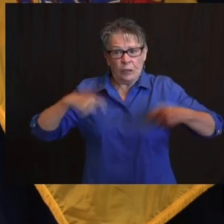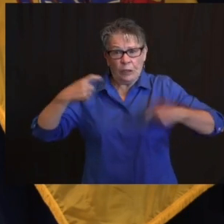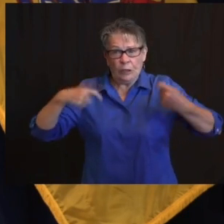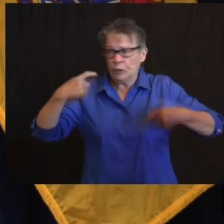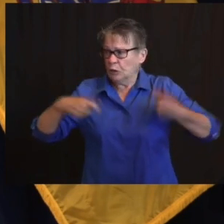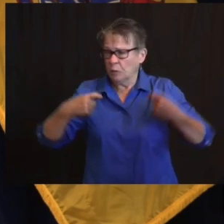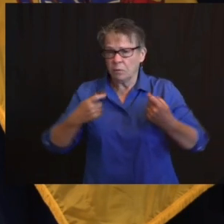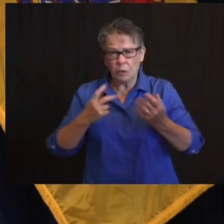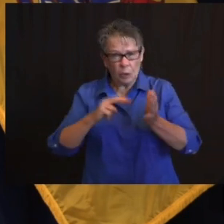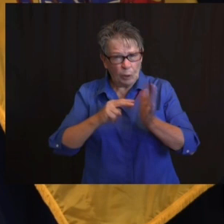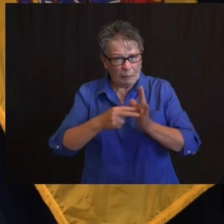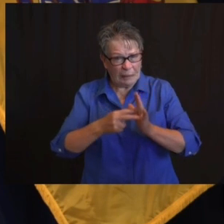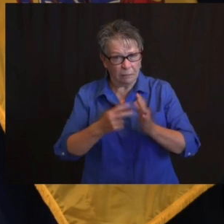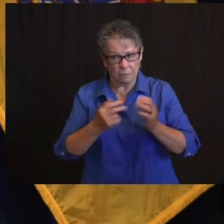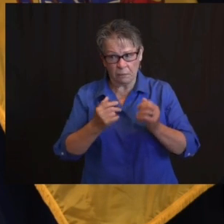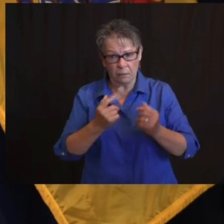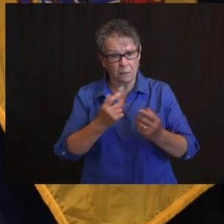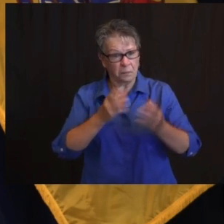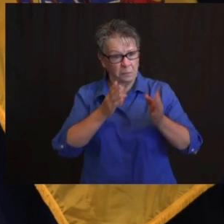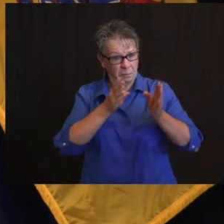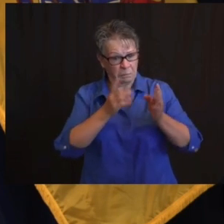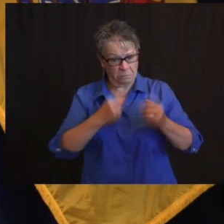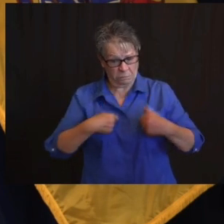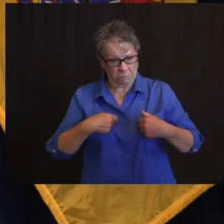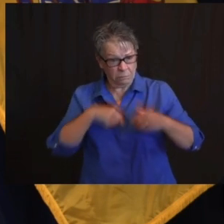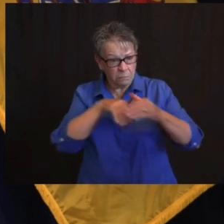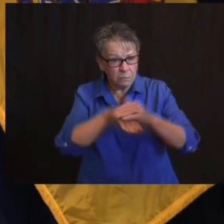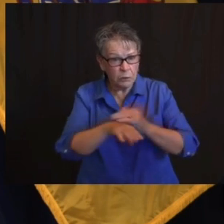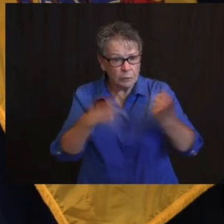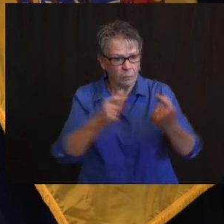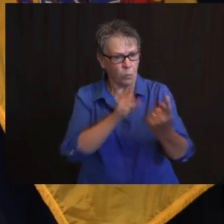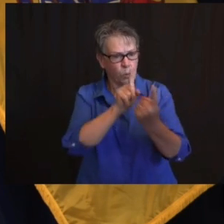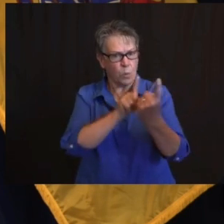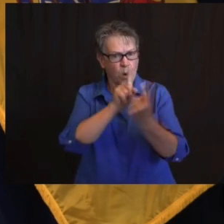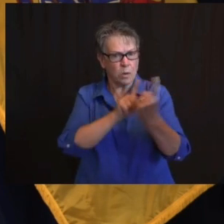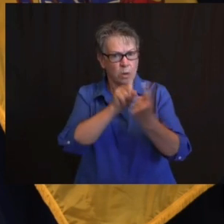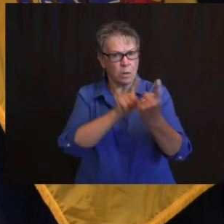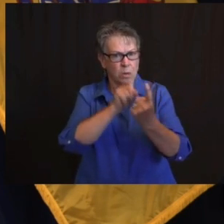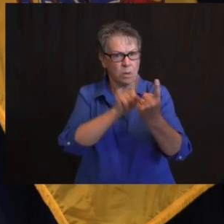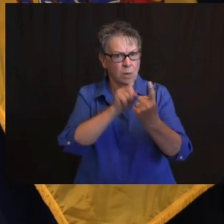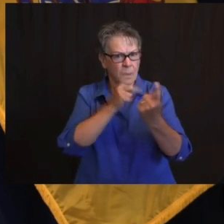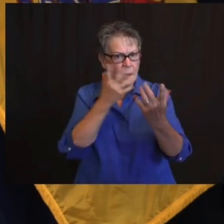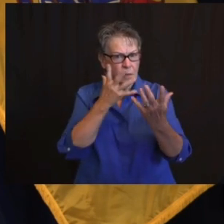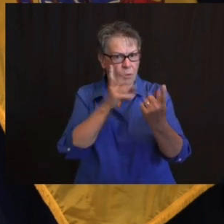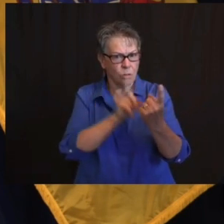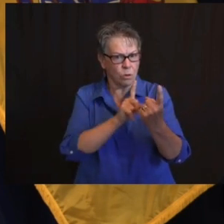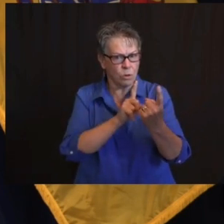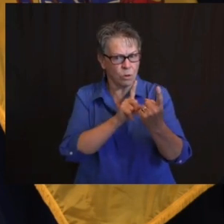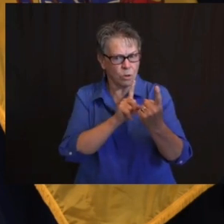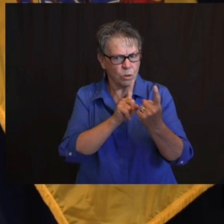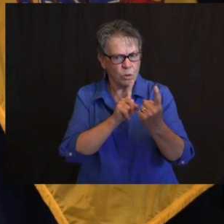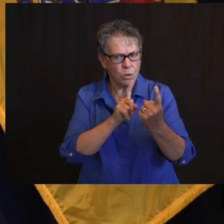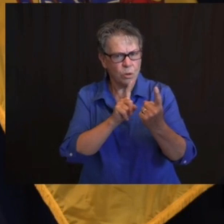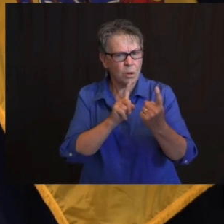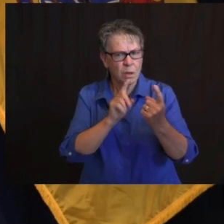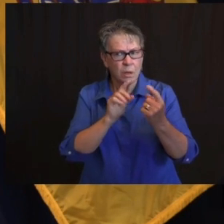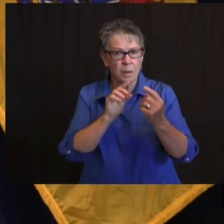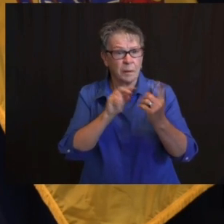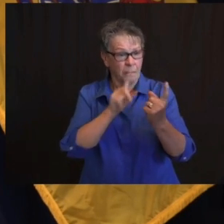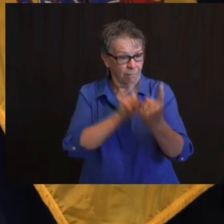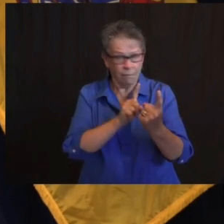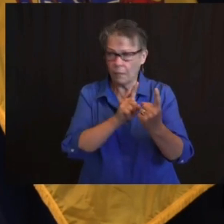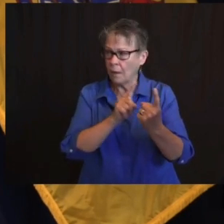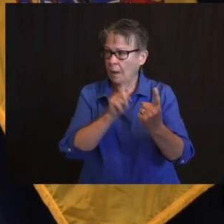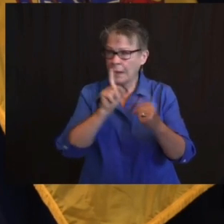On contact tracing, it sounds like training begins next week, but I wonder if there's anything, I might have missed